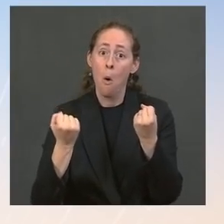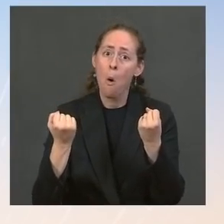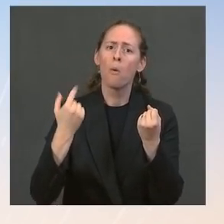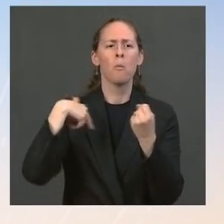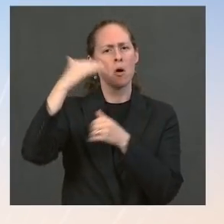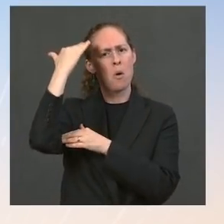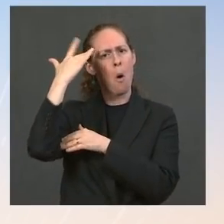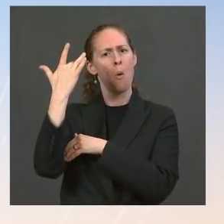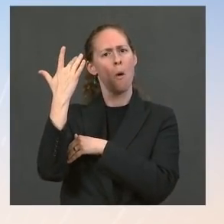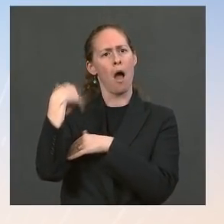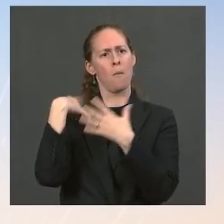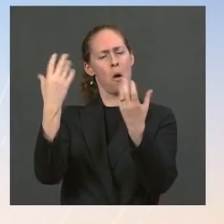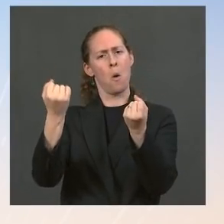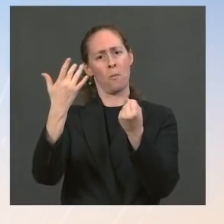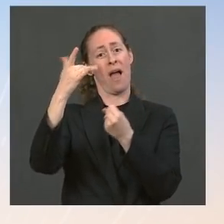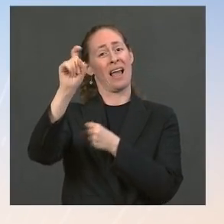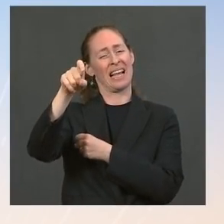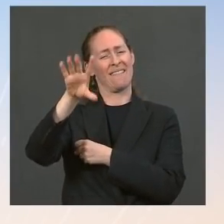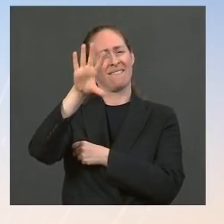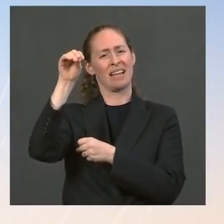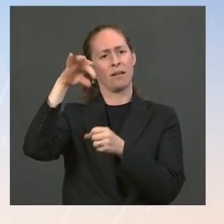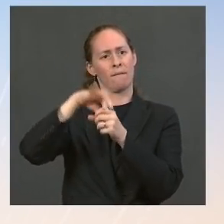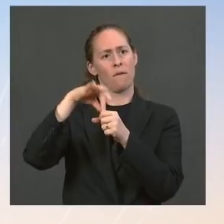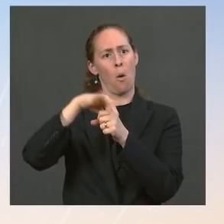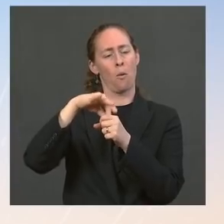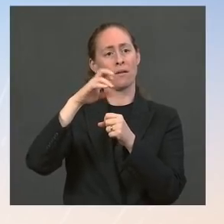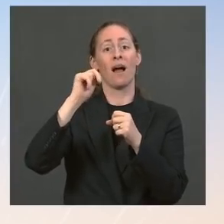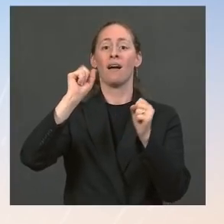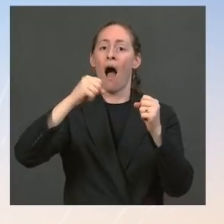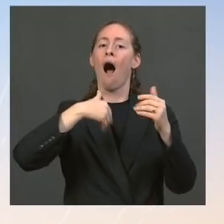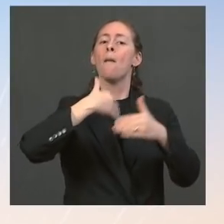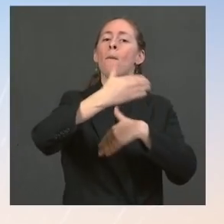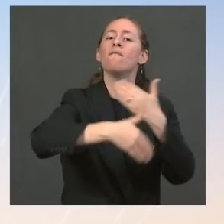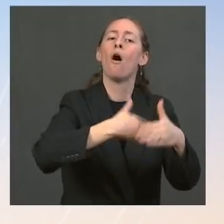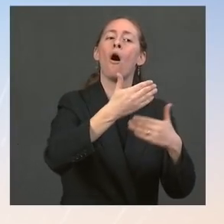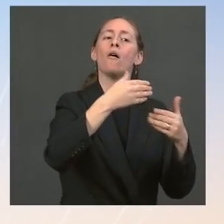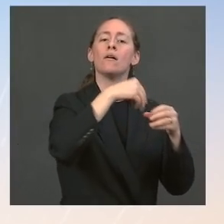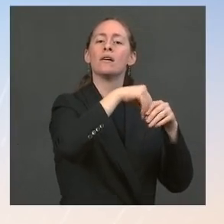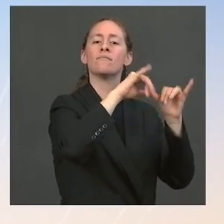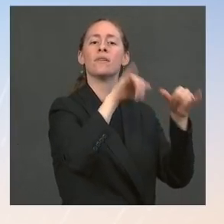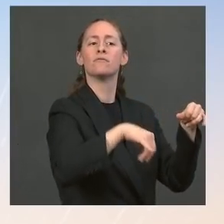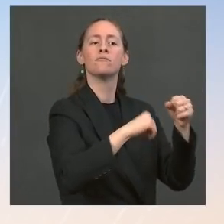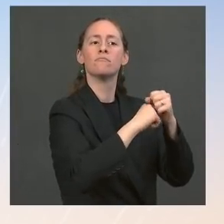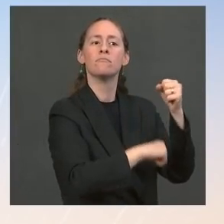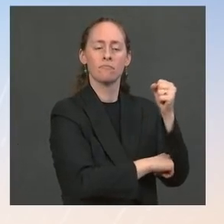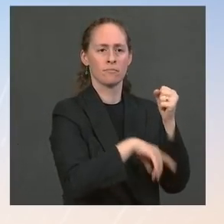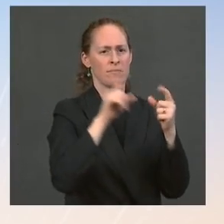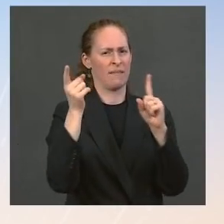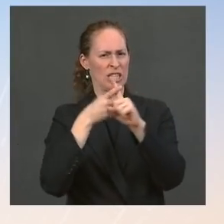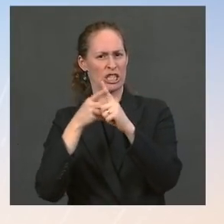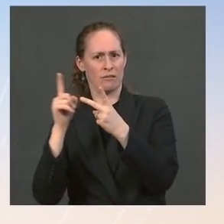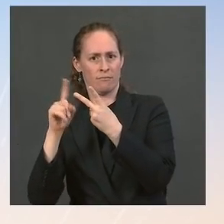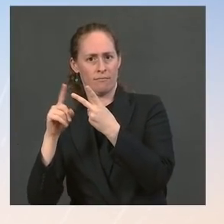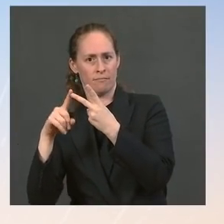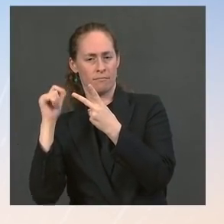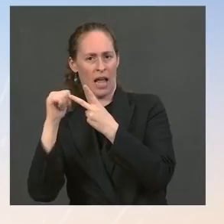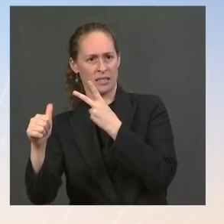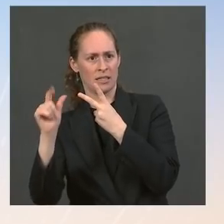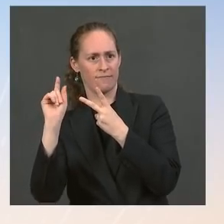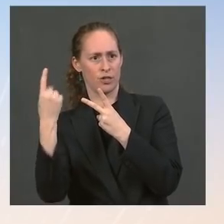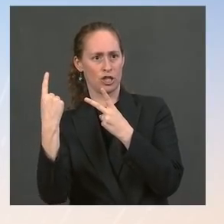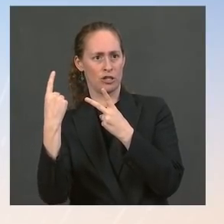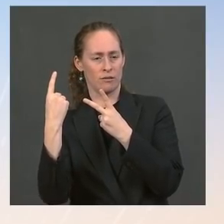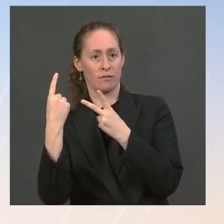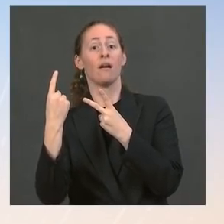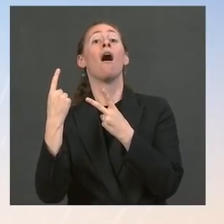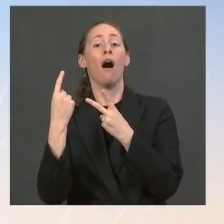get 50 votes in the Senate to move the infrastructure, to move the reconciliation package forward in order for members of the